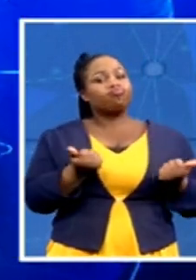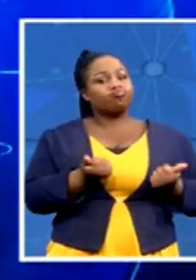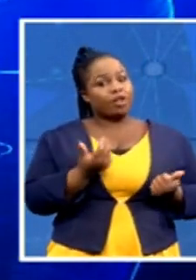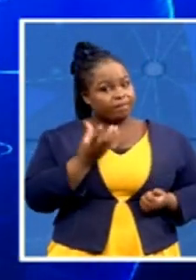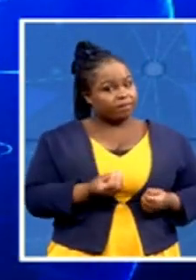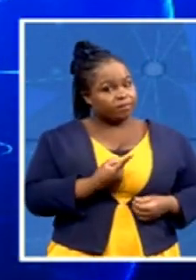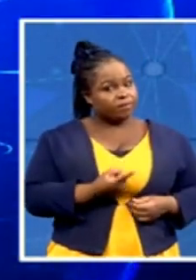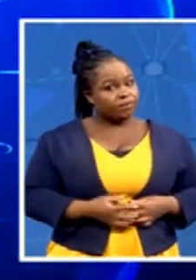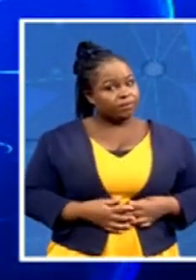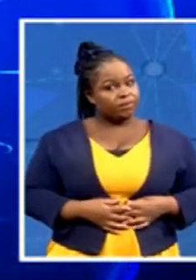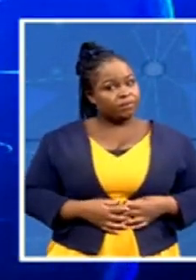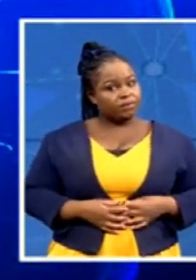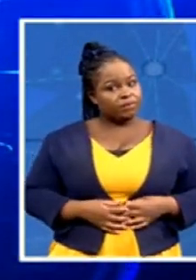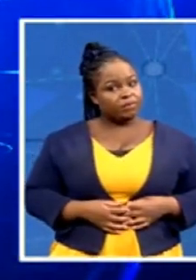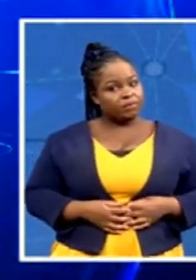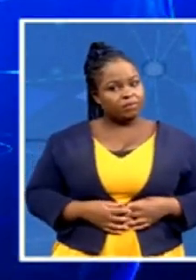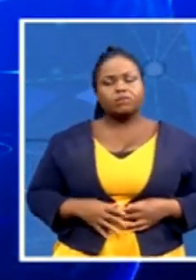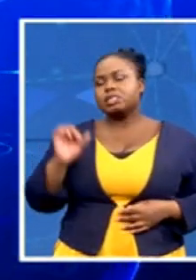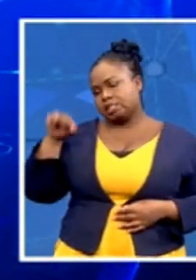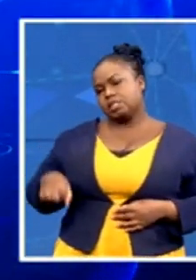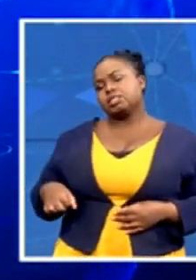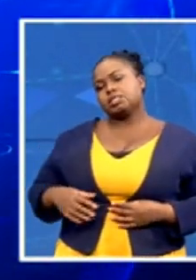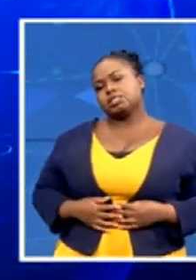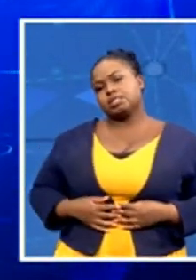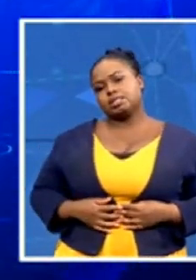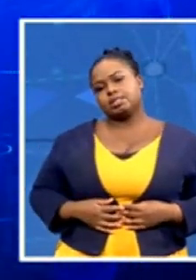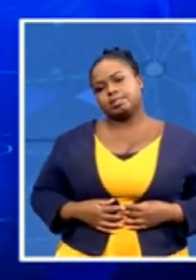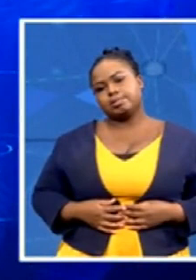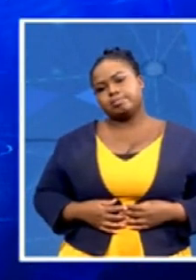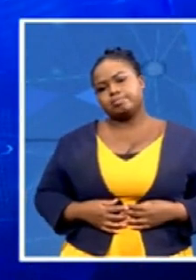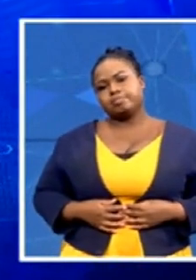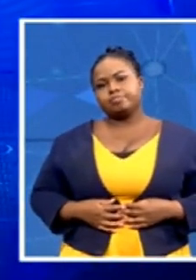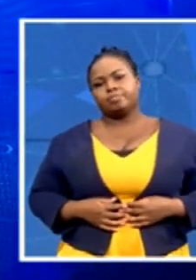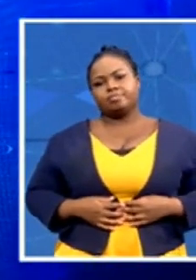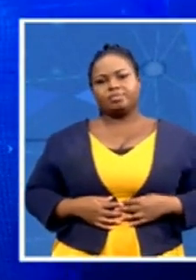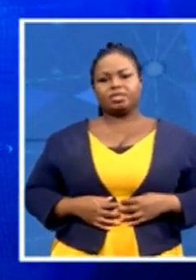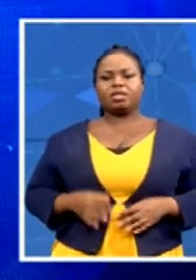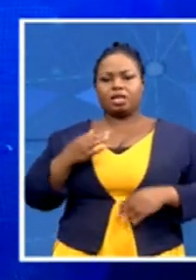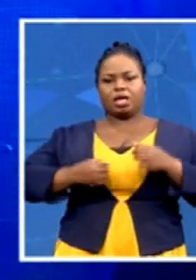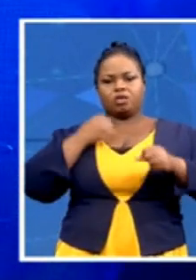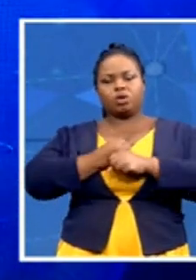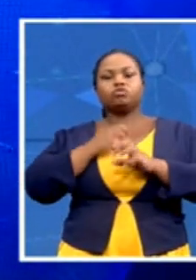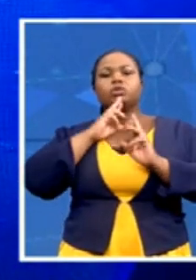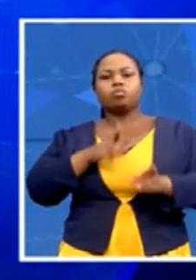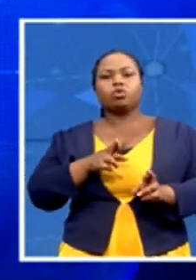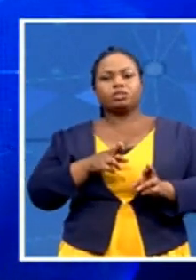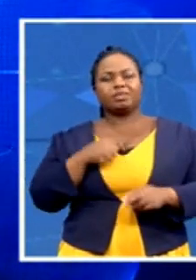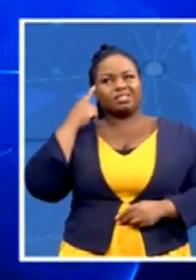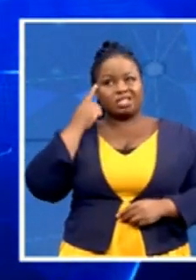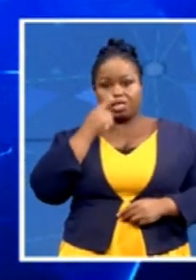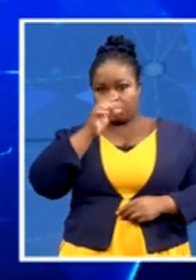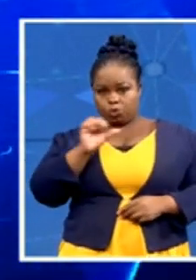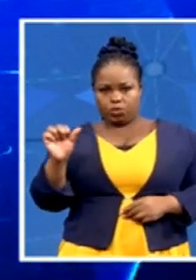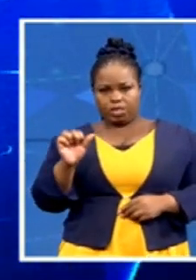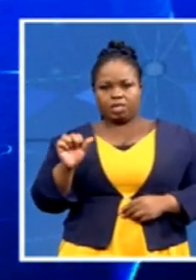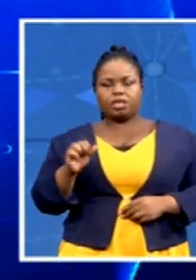Yes, we do. And we'll be releasing the annual report probably next week. More information will be found